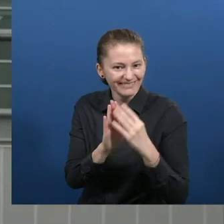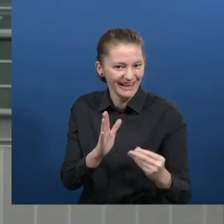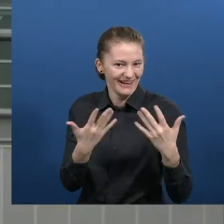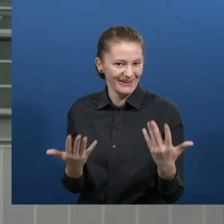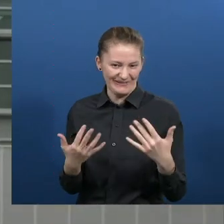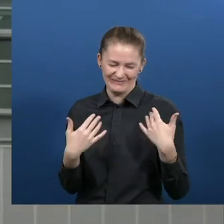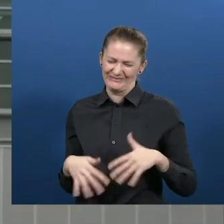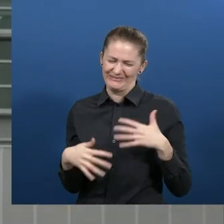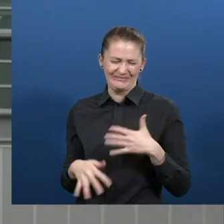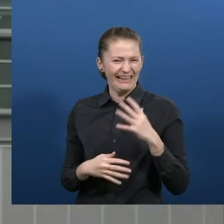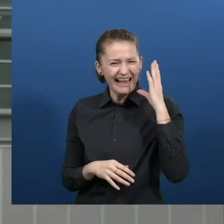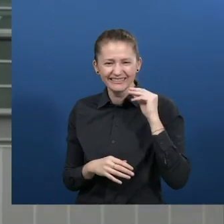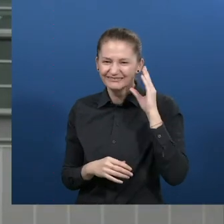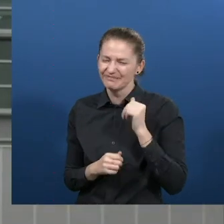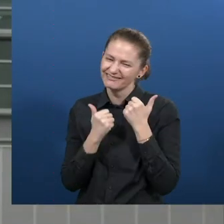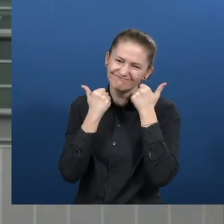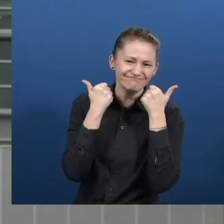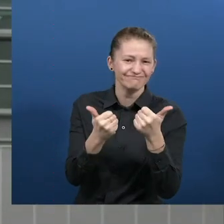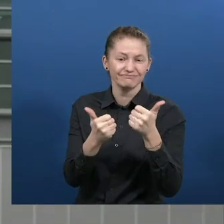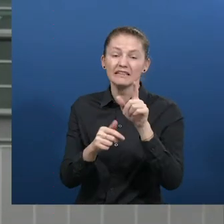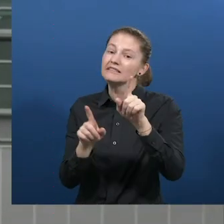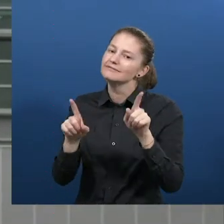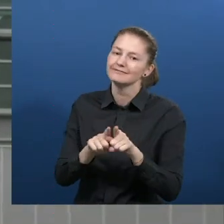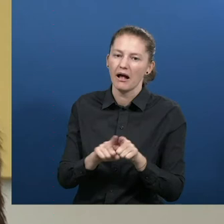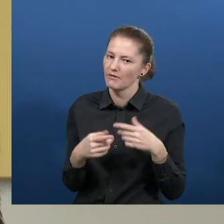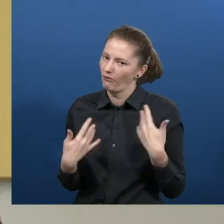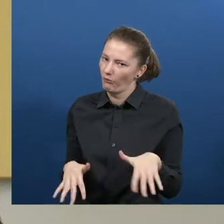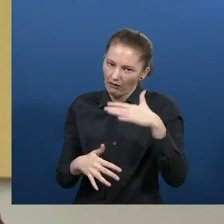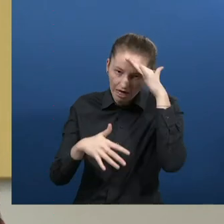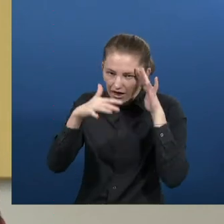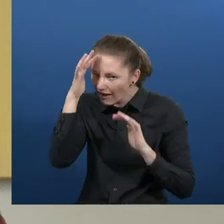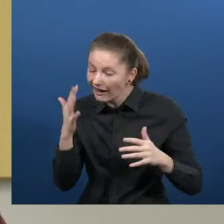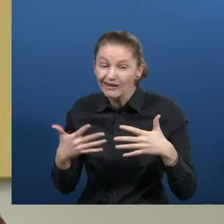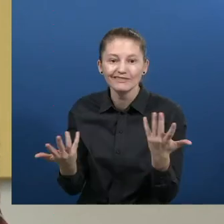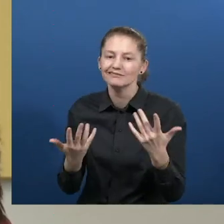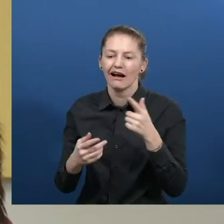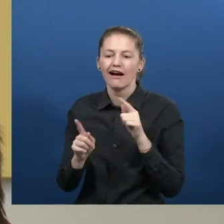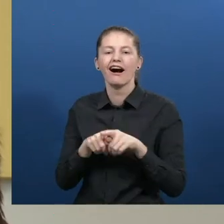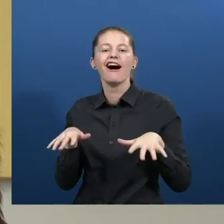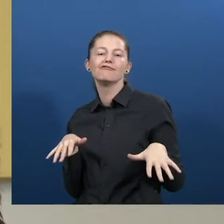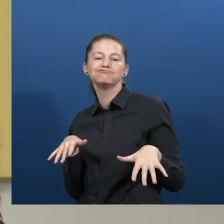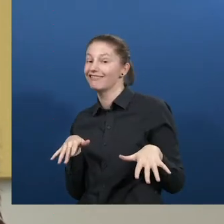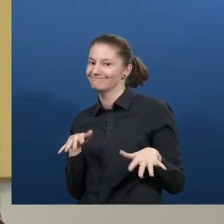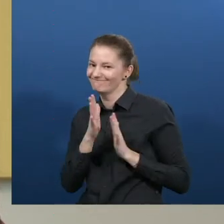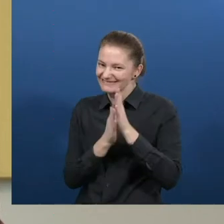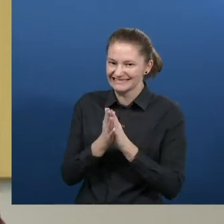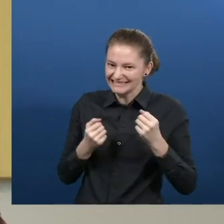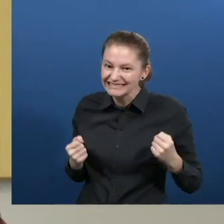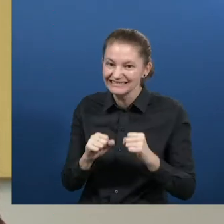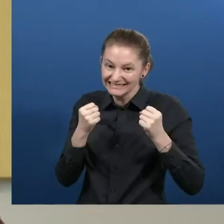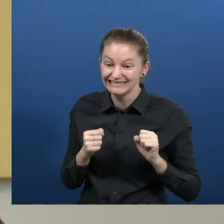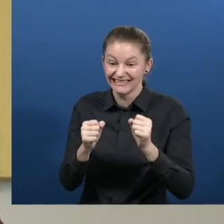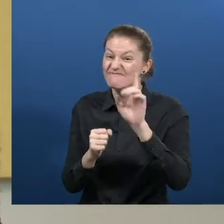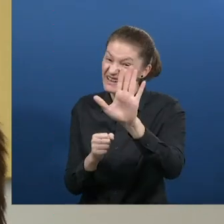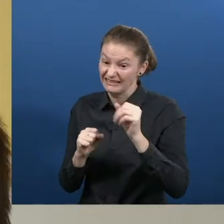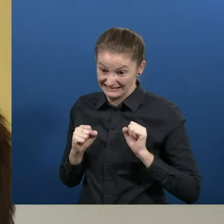It has been an amazing experience. Very challenging because it makes us go out of our comfort zone, but at the same